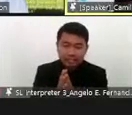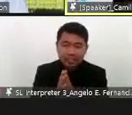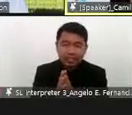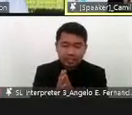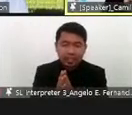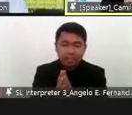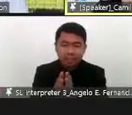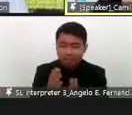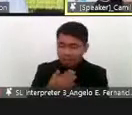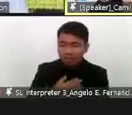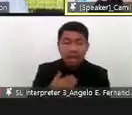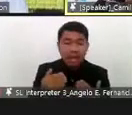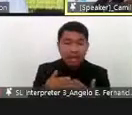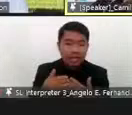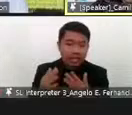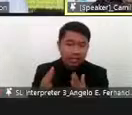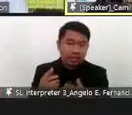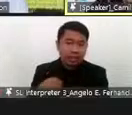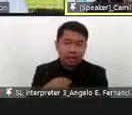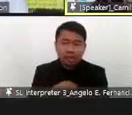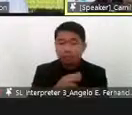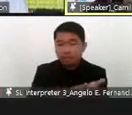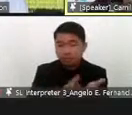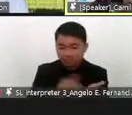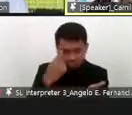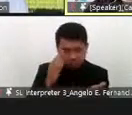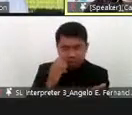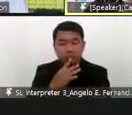Ms. Maritas, to have a question.